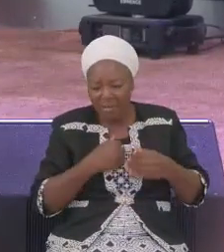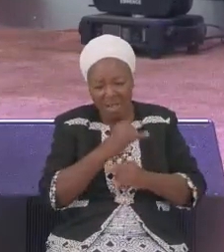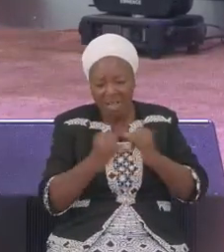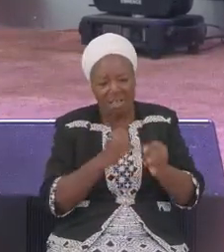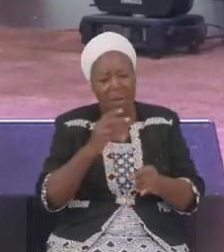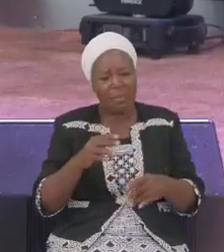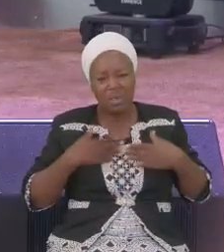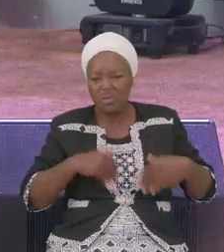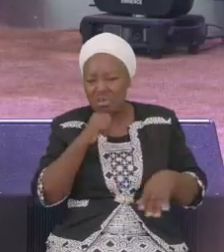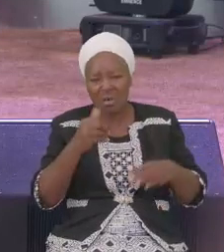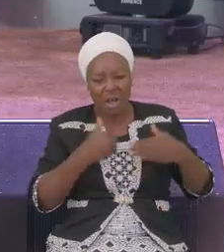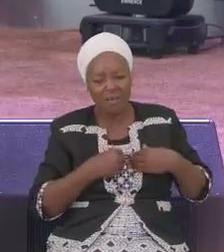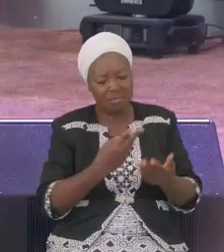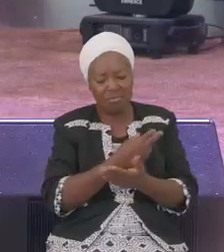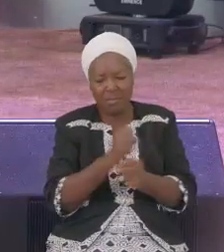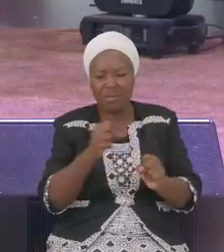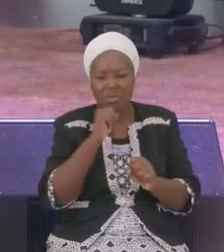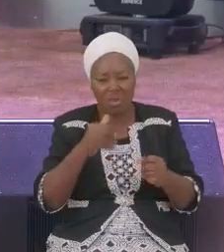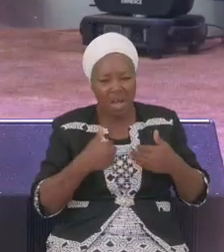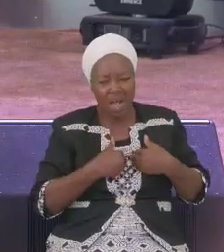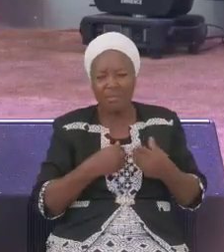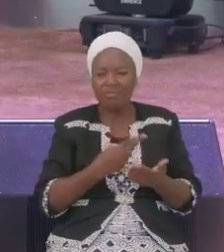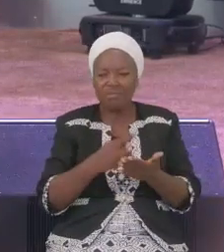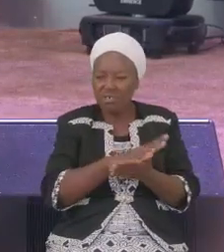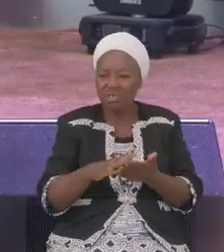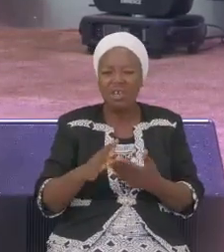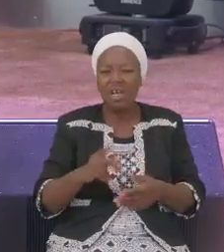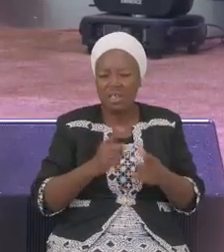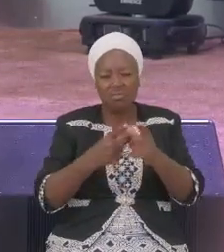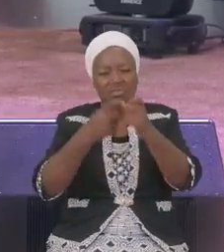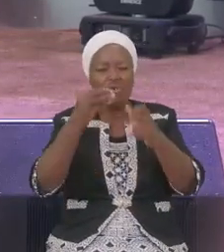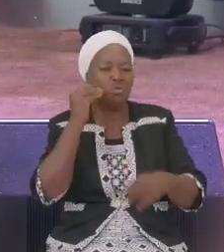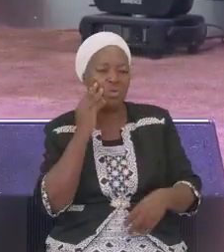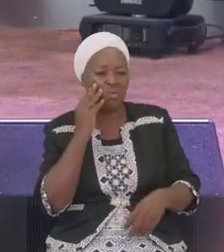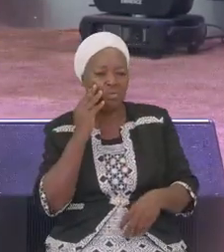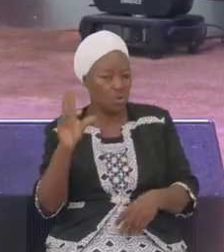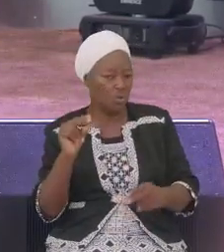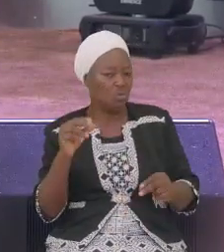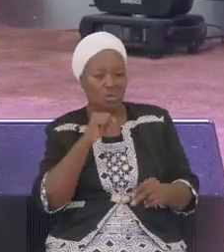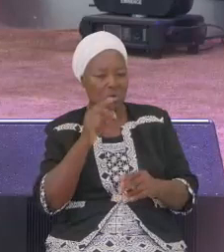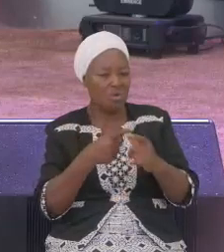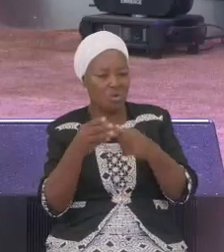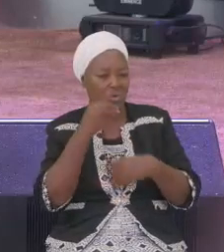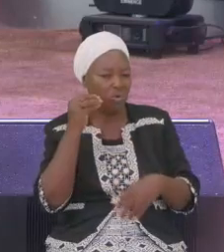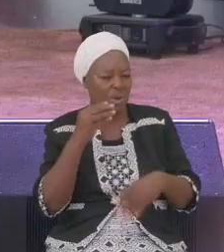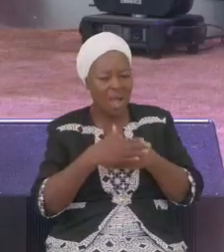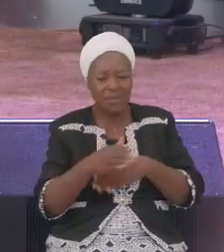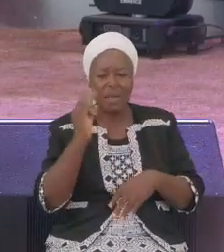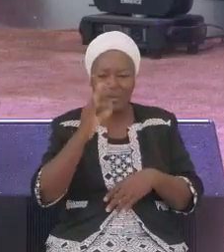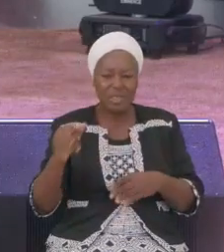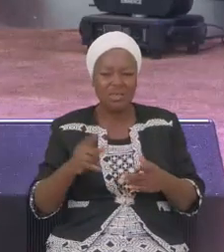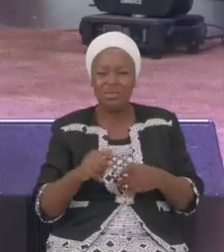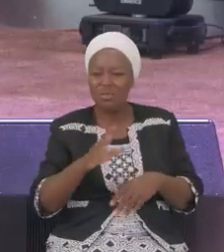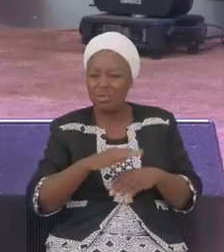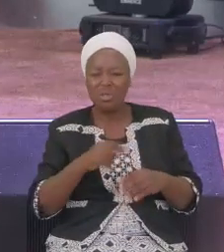through, run through. No, we're not going to run through. And then, after the message, after we have preached, there's no time for prayer.